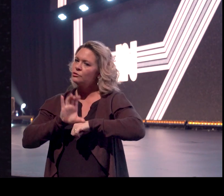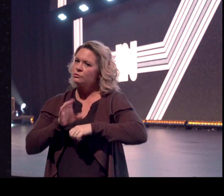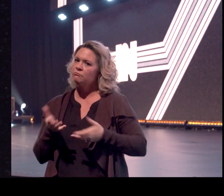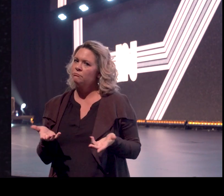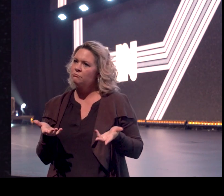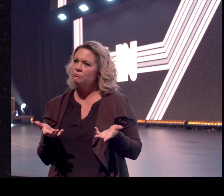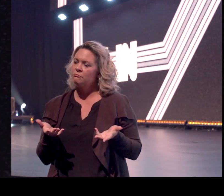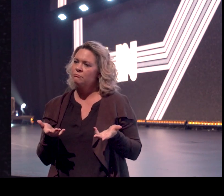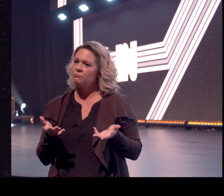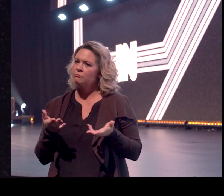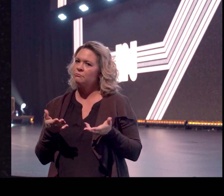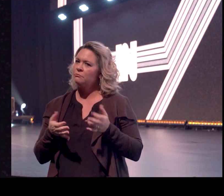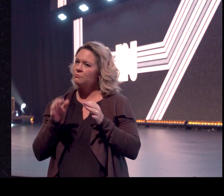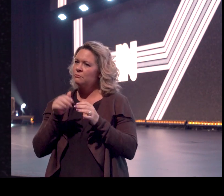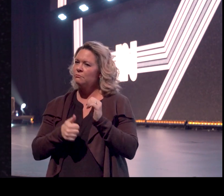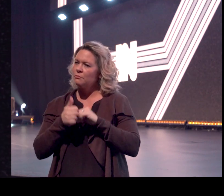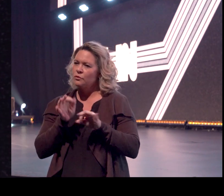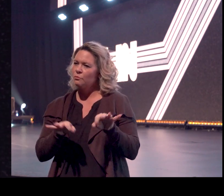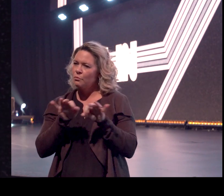important role.